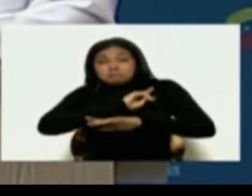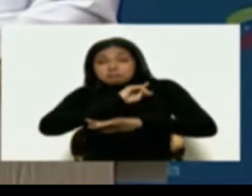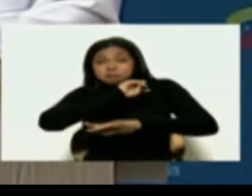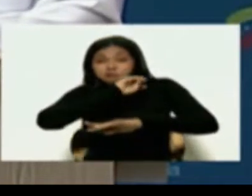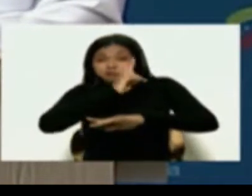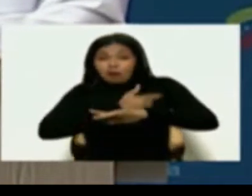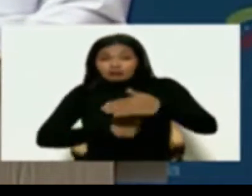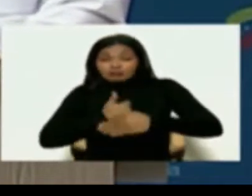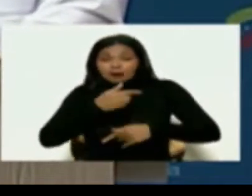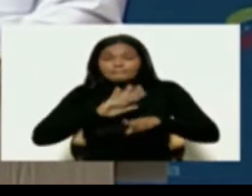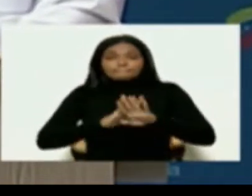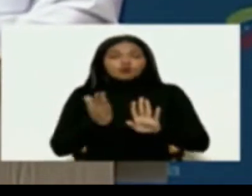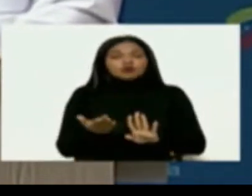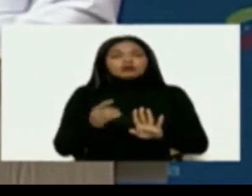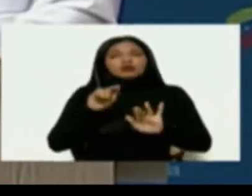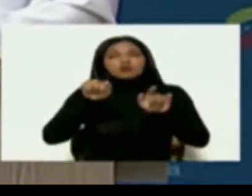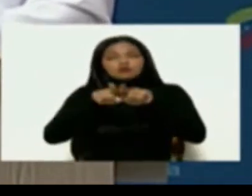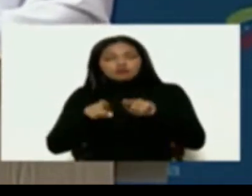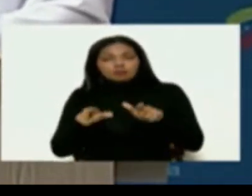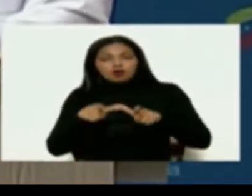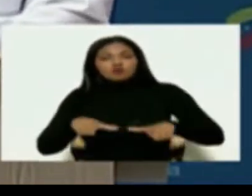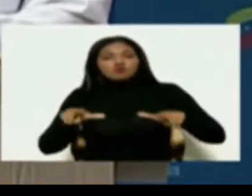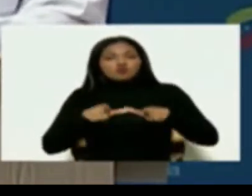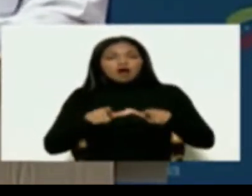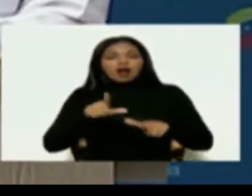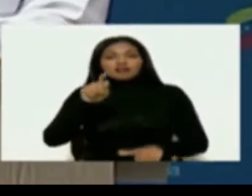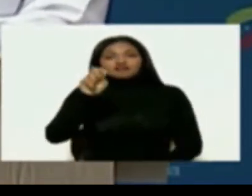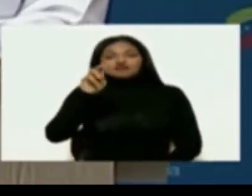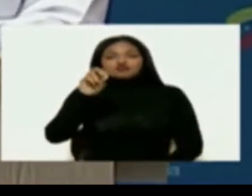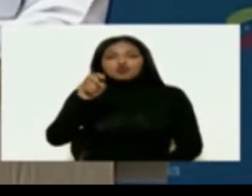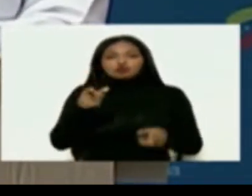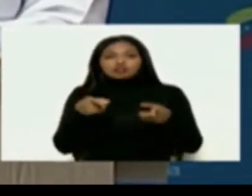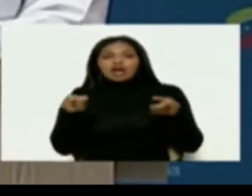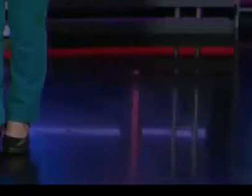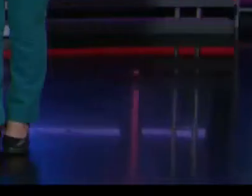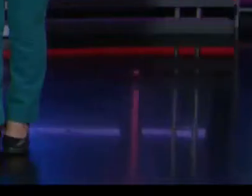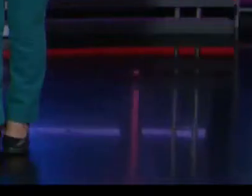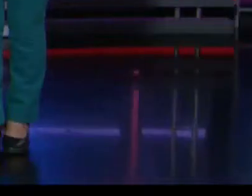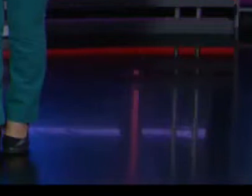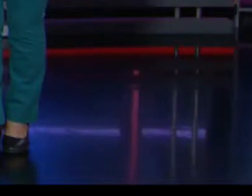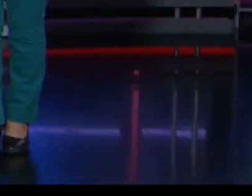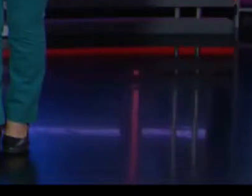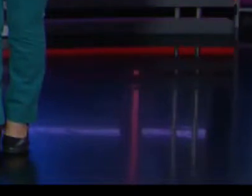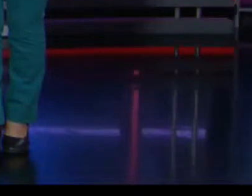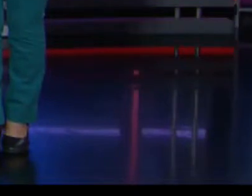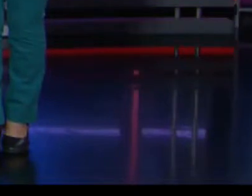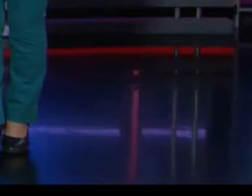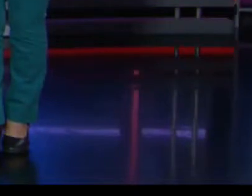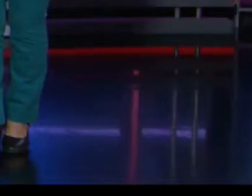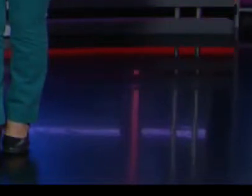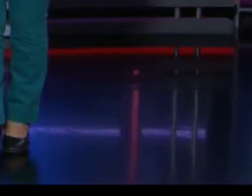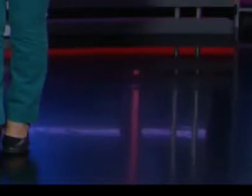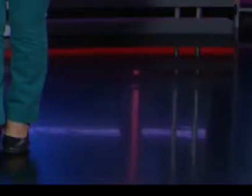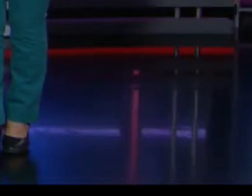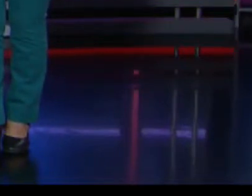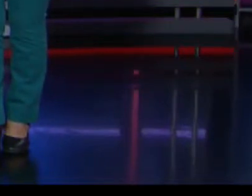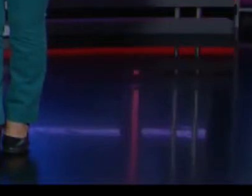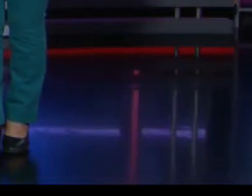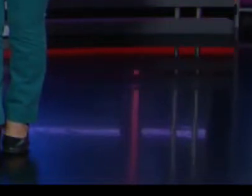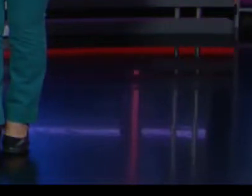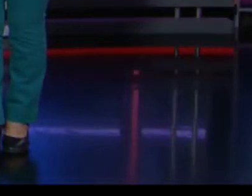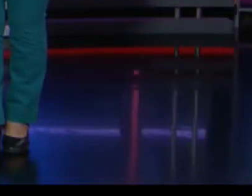cases, and that poses a risk for the strict control we are doing here in Venezuela. In Brazil, the worst hit Latin